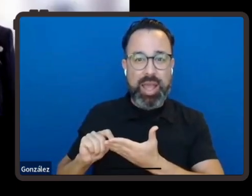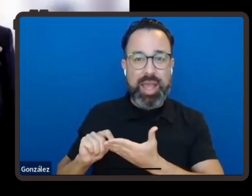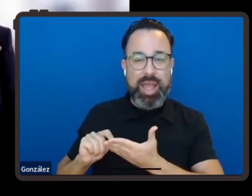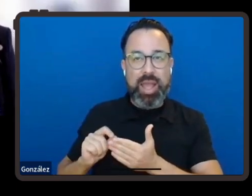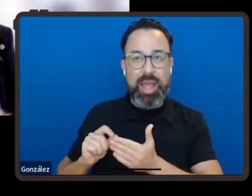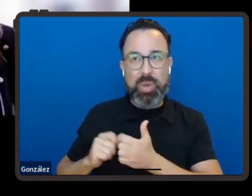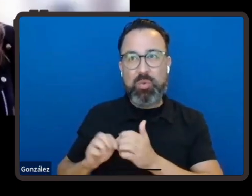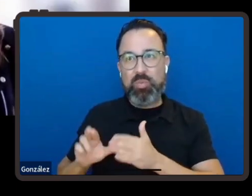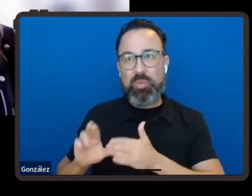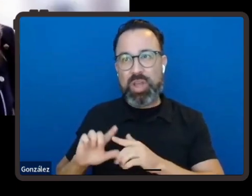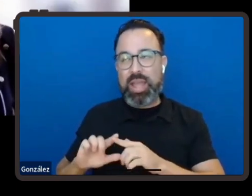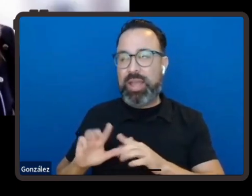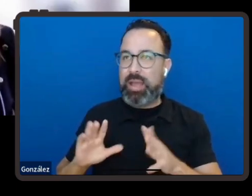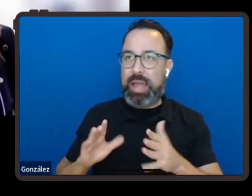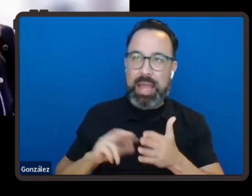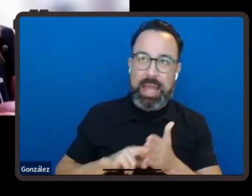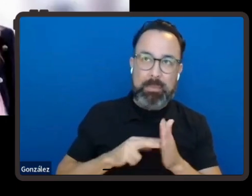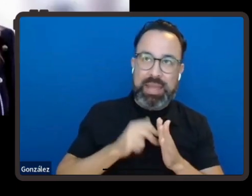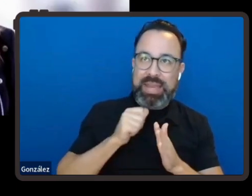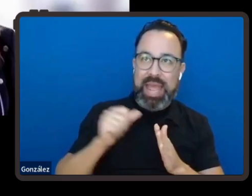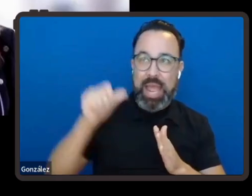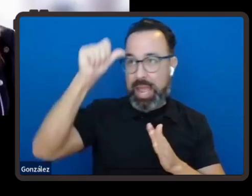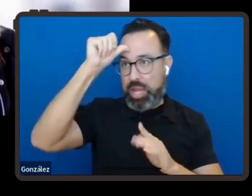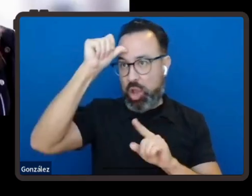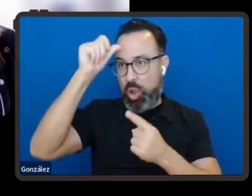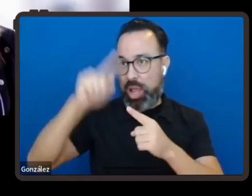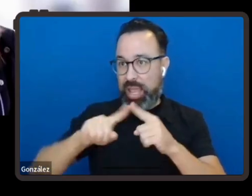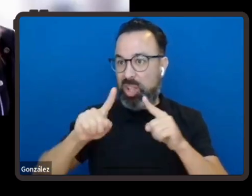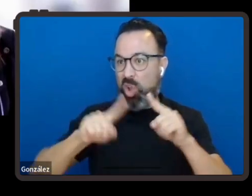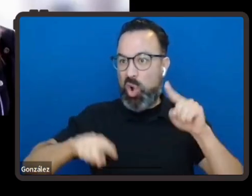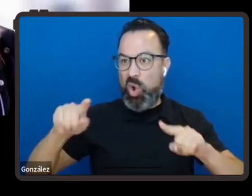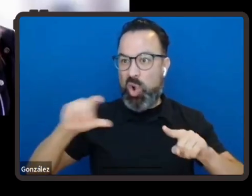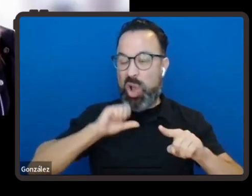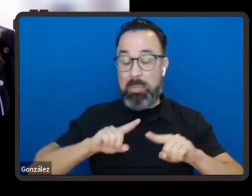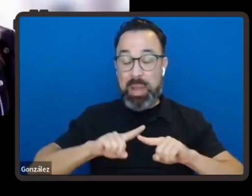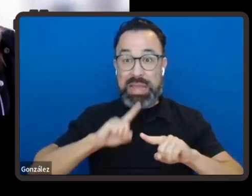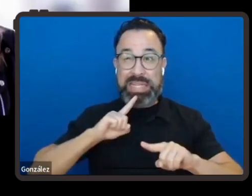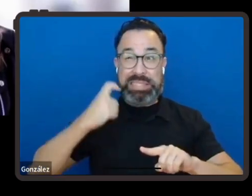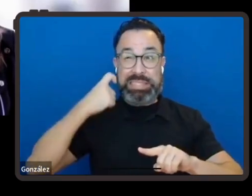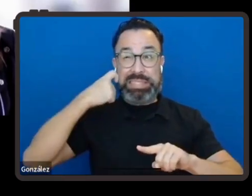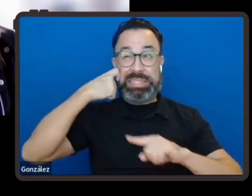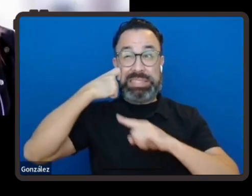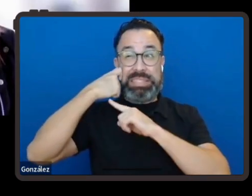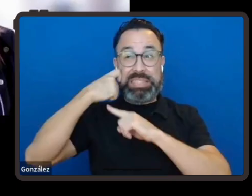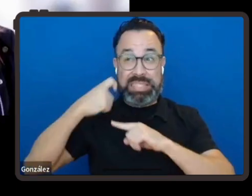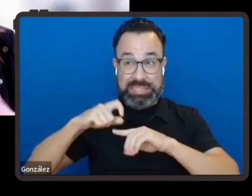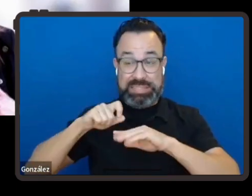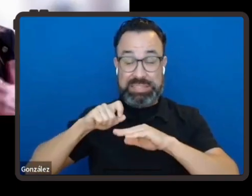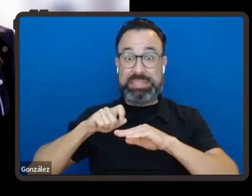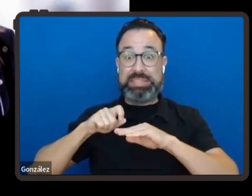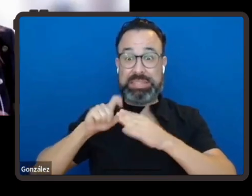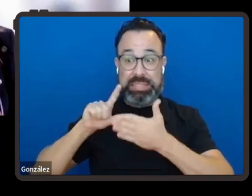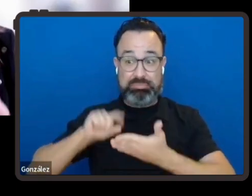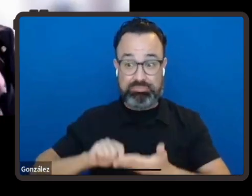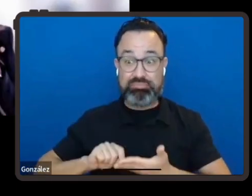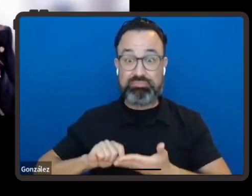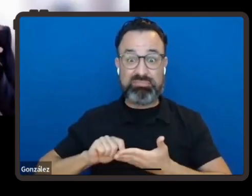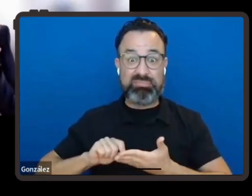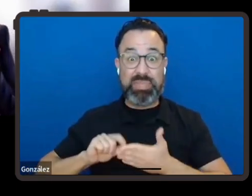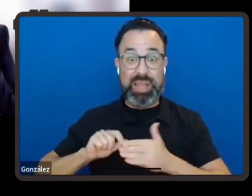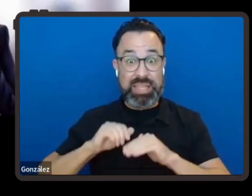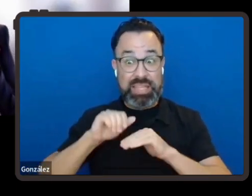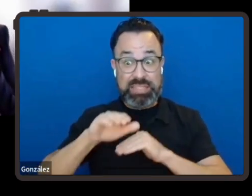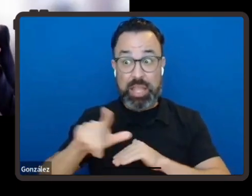not just for adults, it's for all ages, but it's literally just come out. And I can send that to you, and you